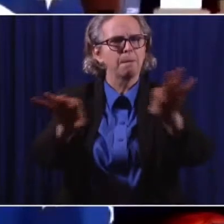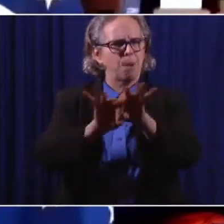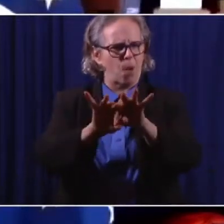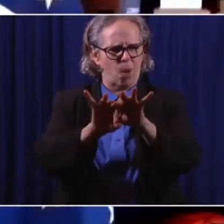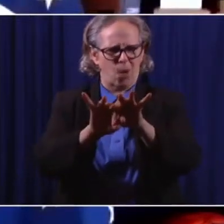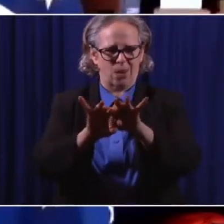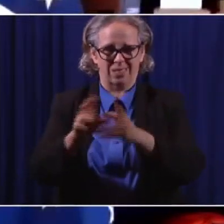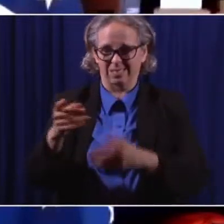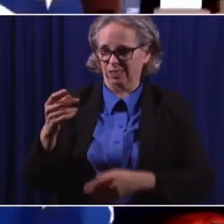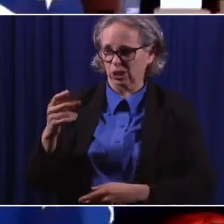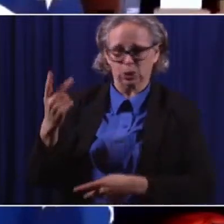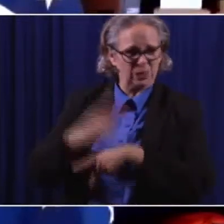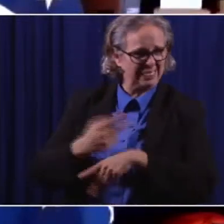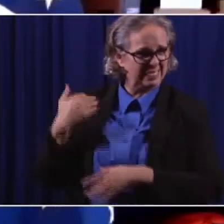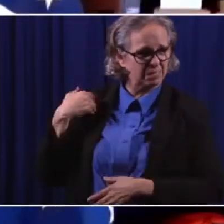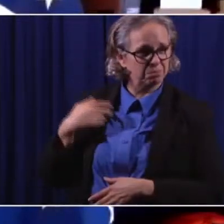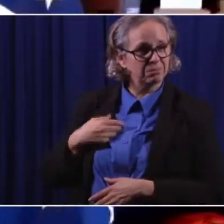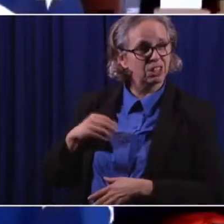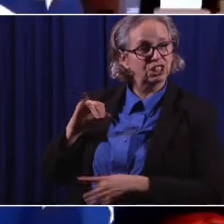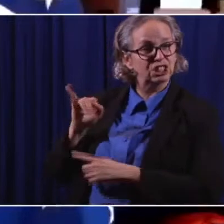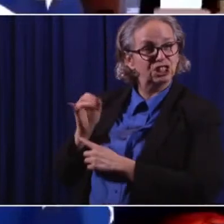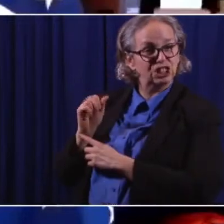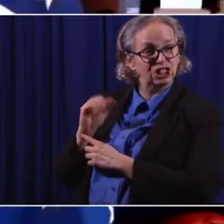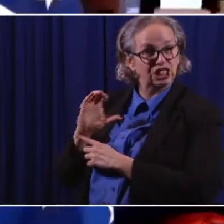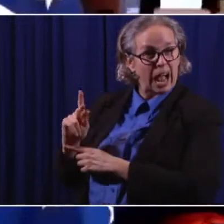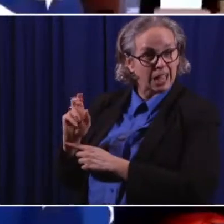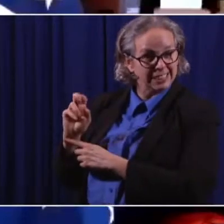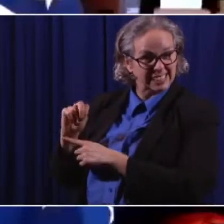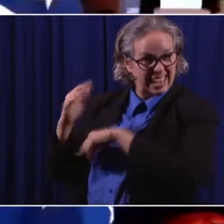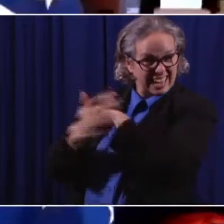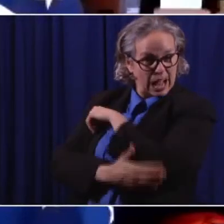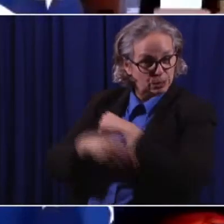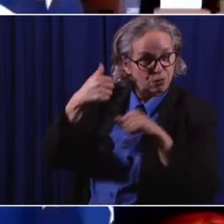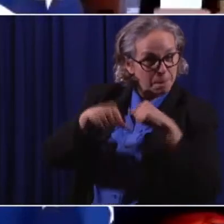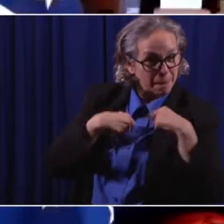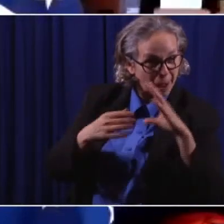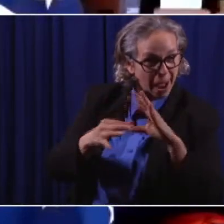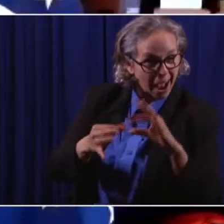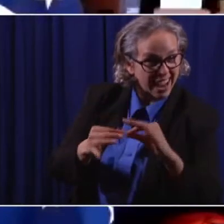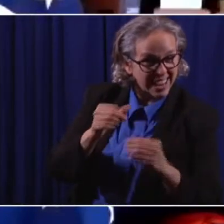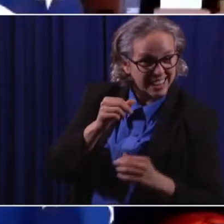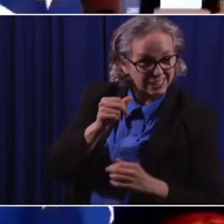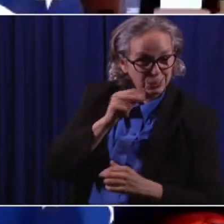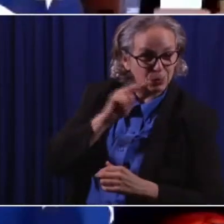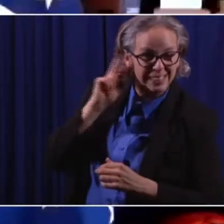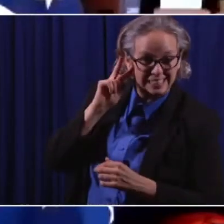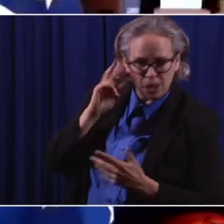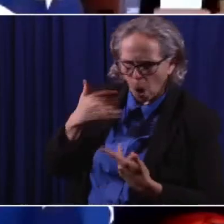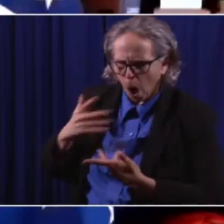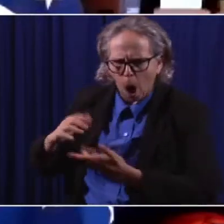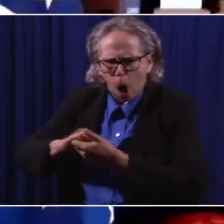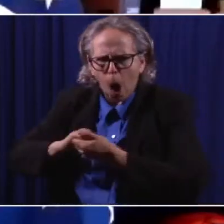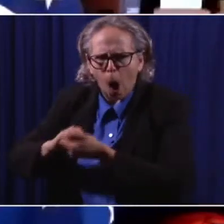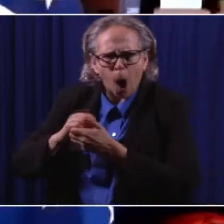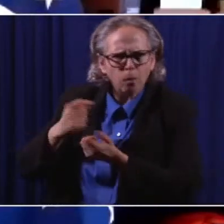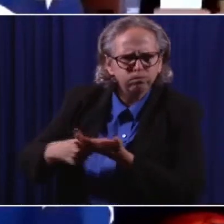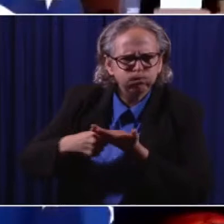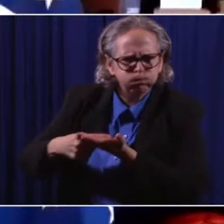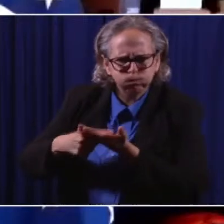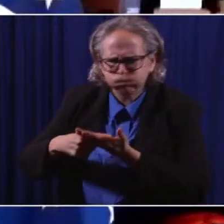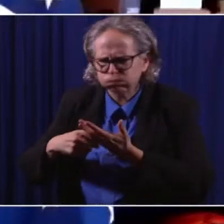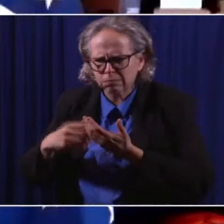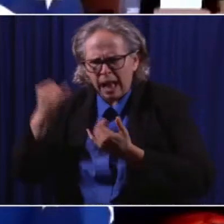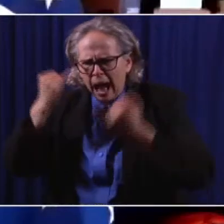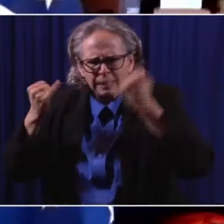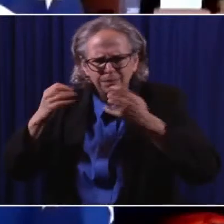they were pulling together as a community to coordinate their efforts. And